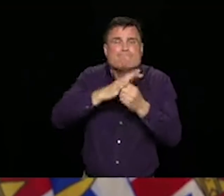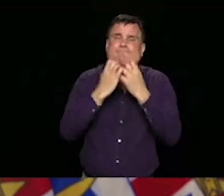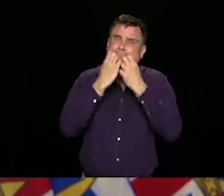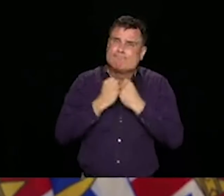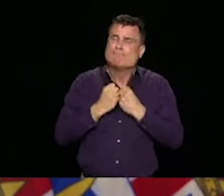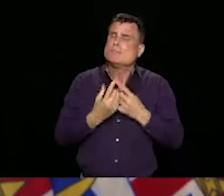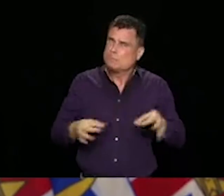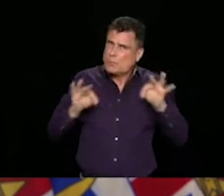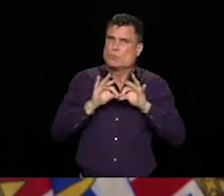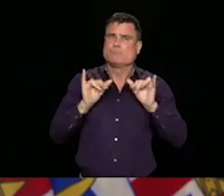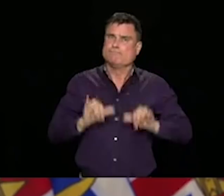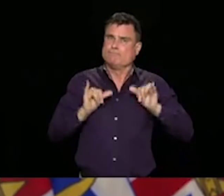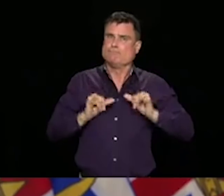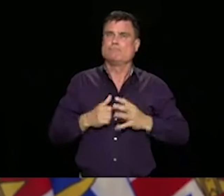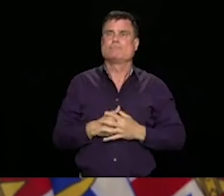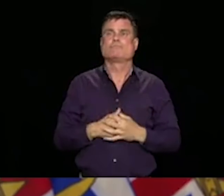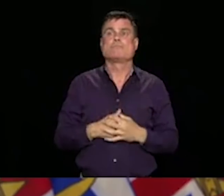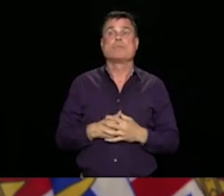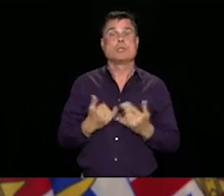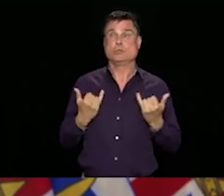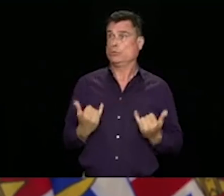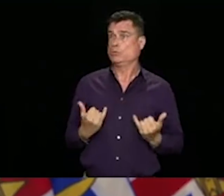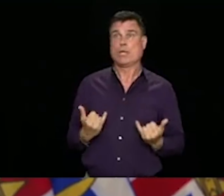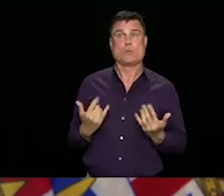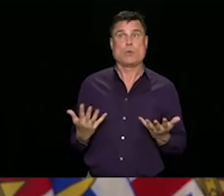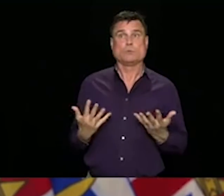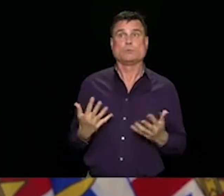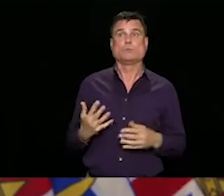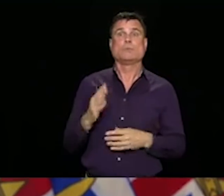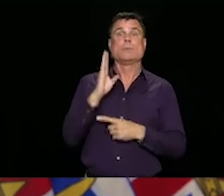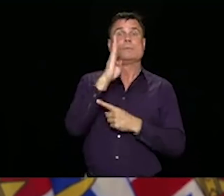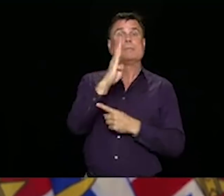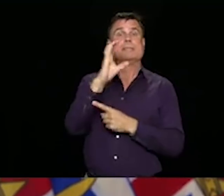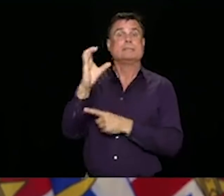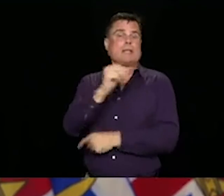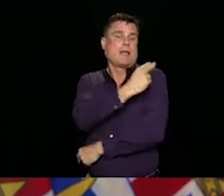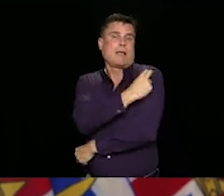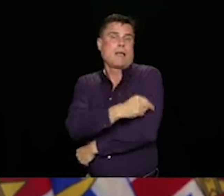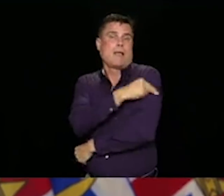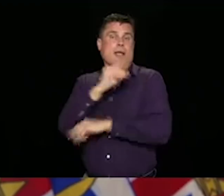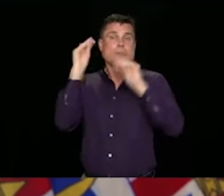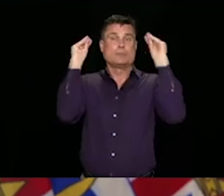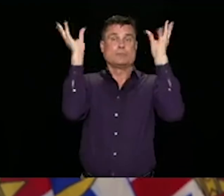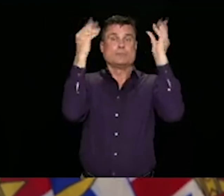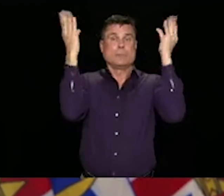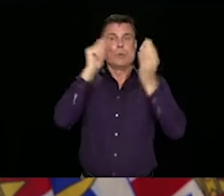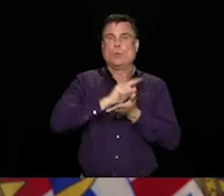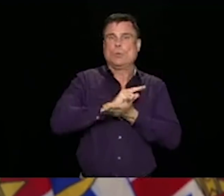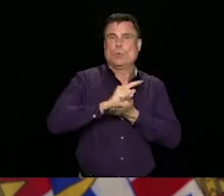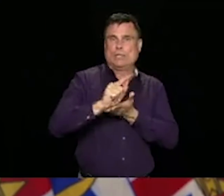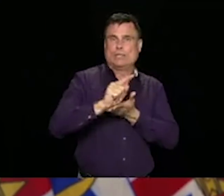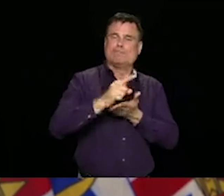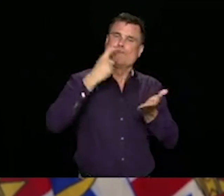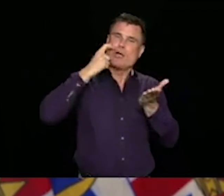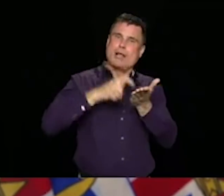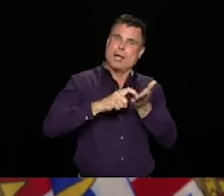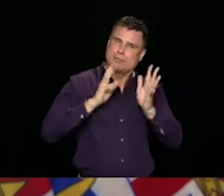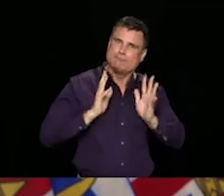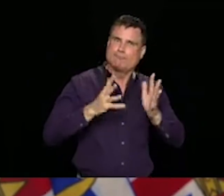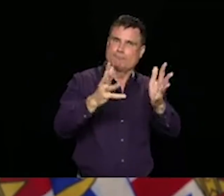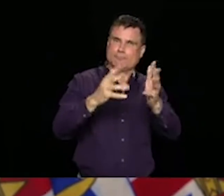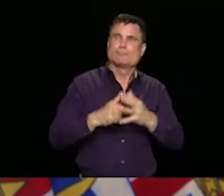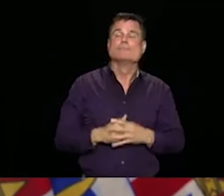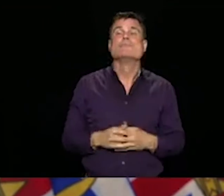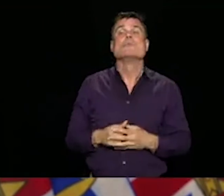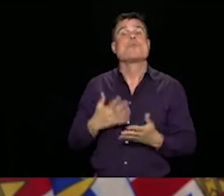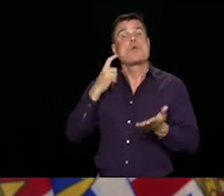Today is also the start of BC Paramedic Services Week, and I just want to recognize that these emergency first responders are an